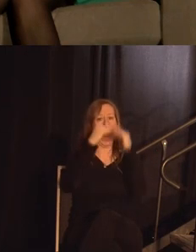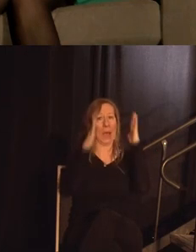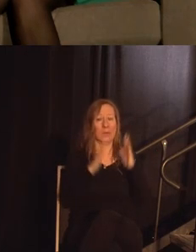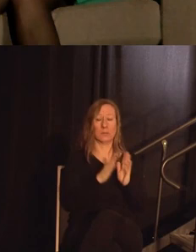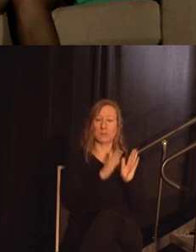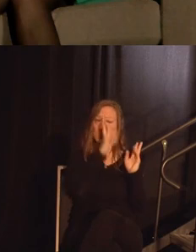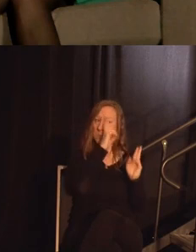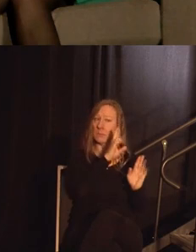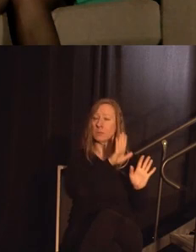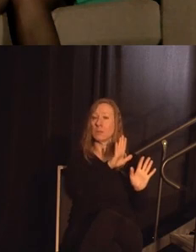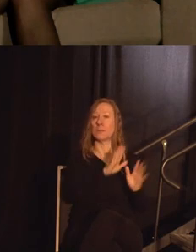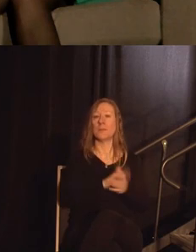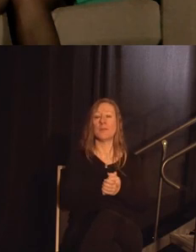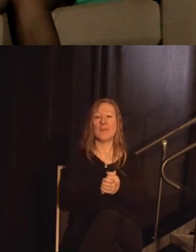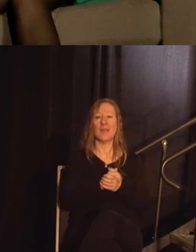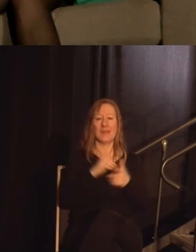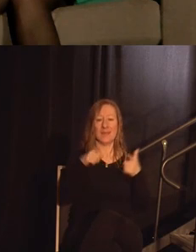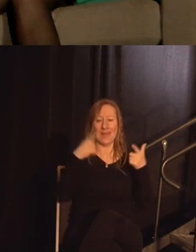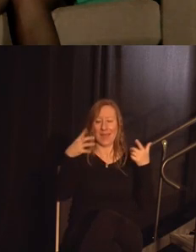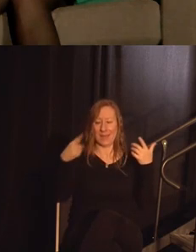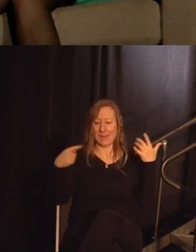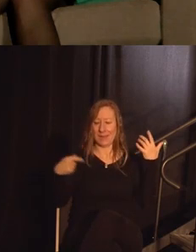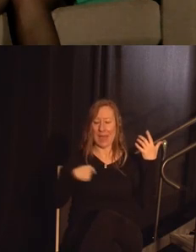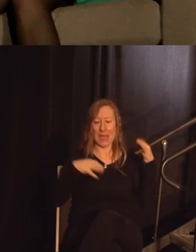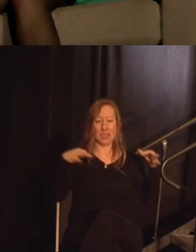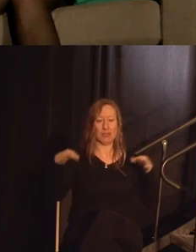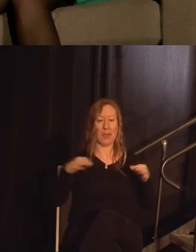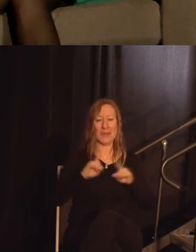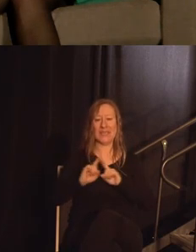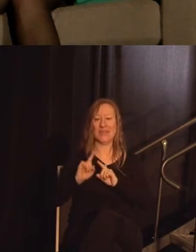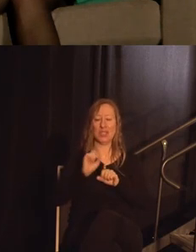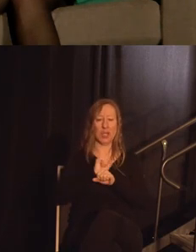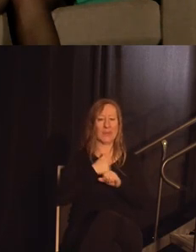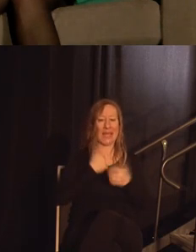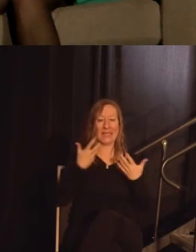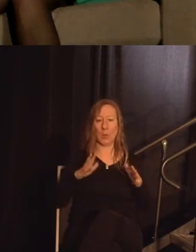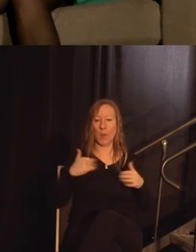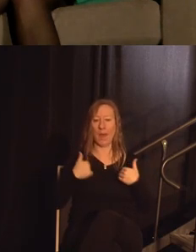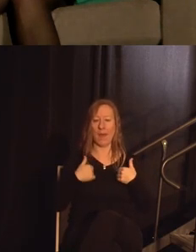Then I go on about all the jobs that I didn't want to have. I'm gonna get to the fun part.